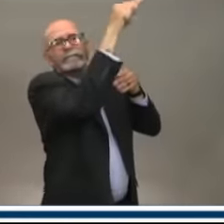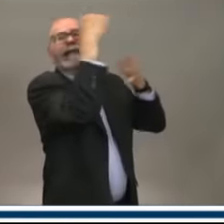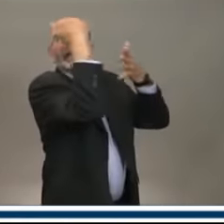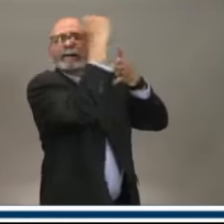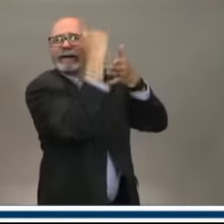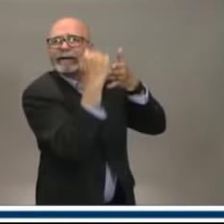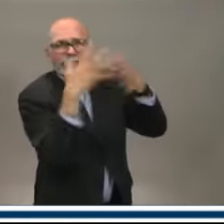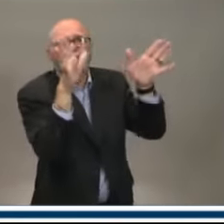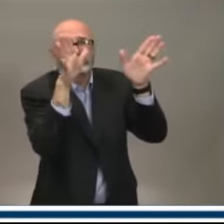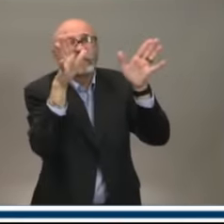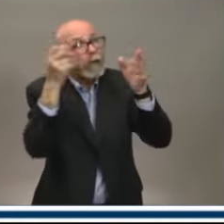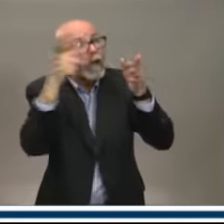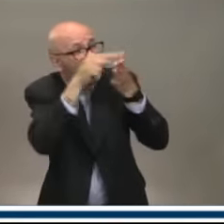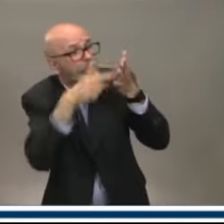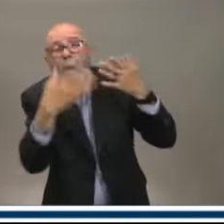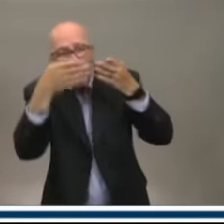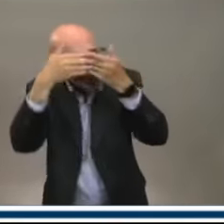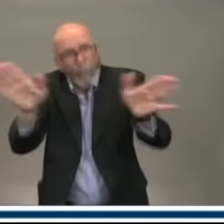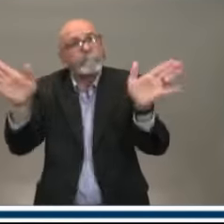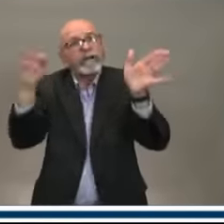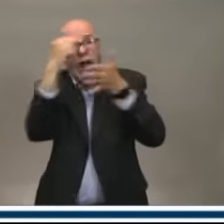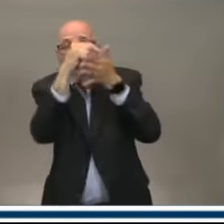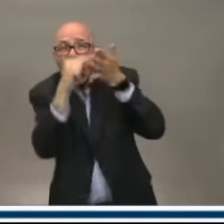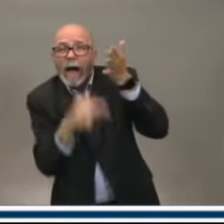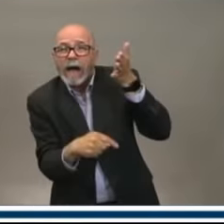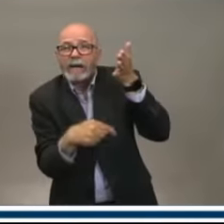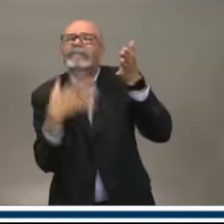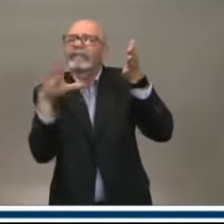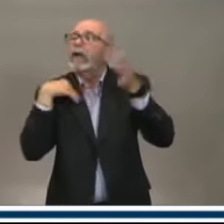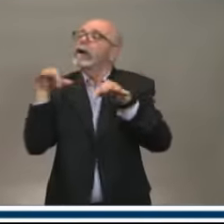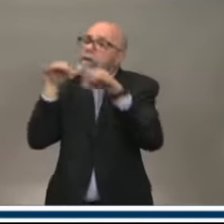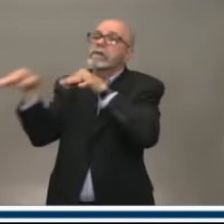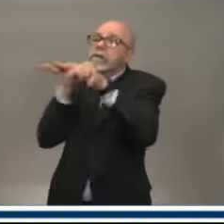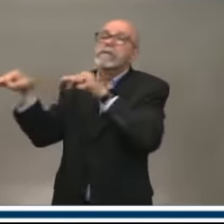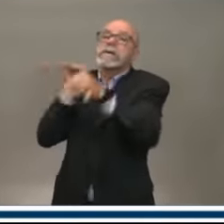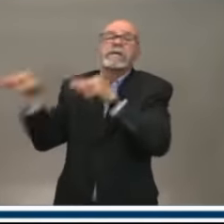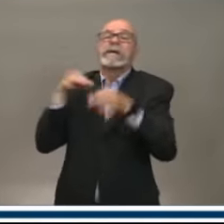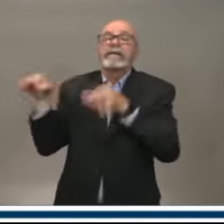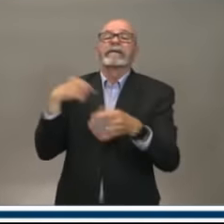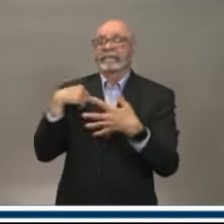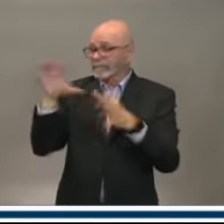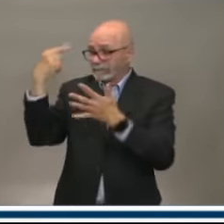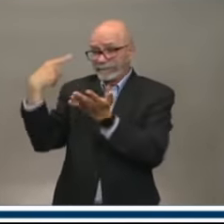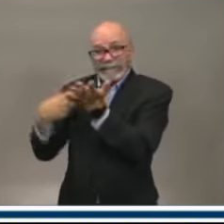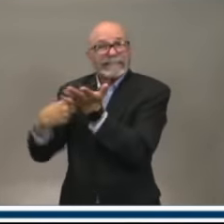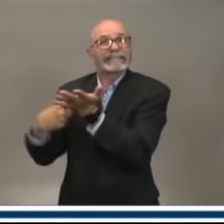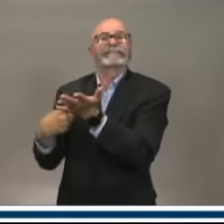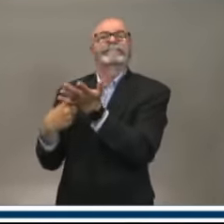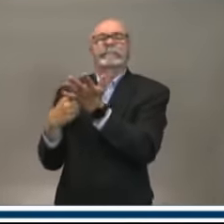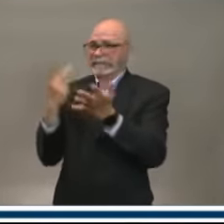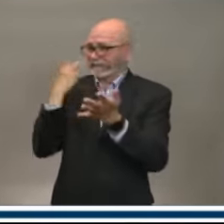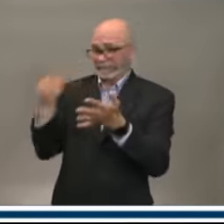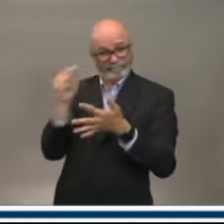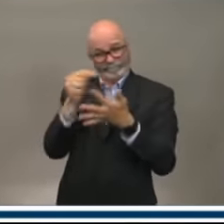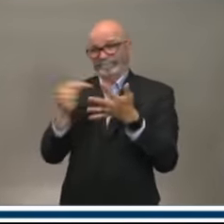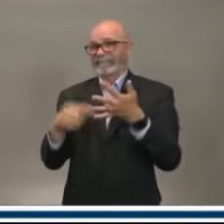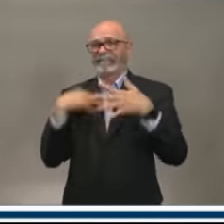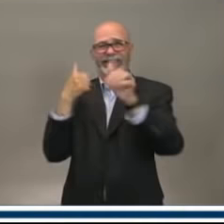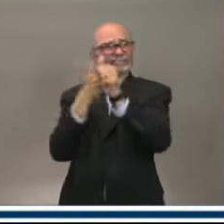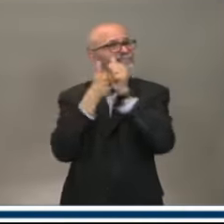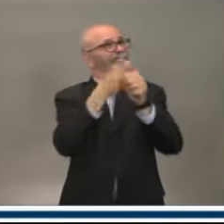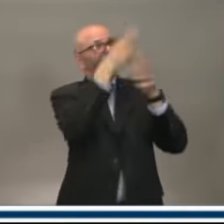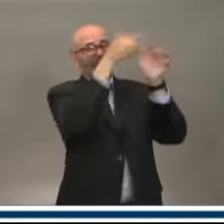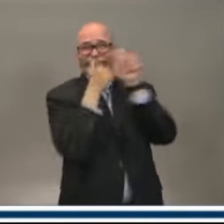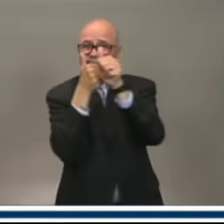consultation, but we have had many discussions and we have all seen the national protocols. I am being